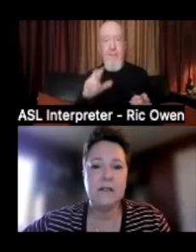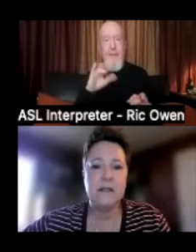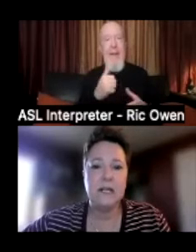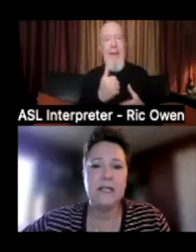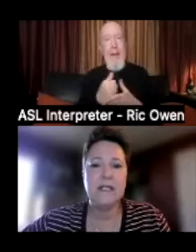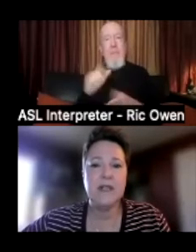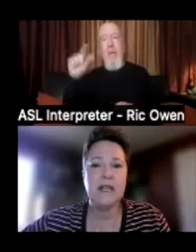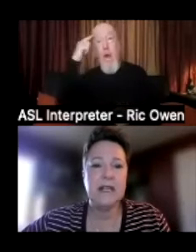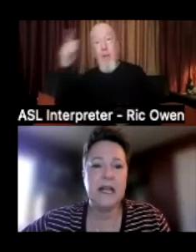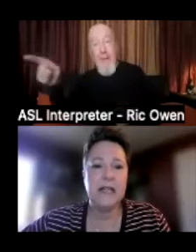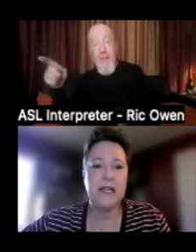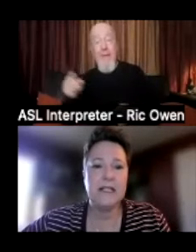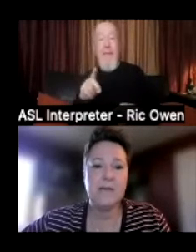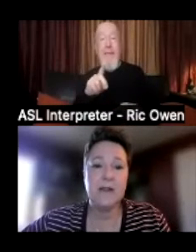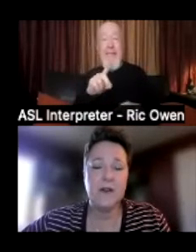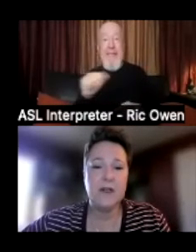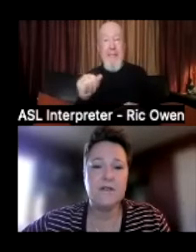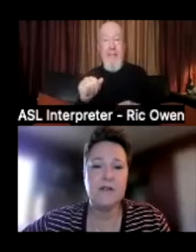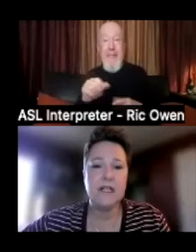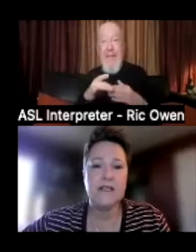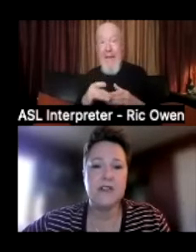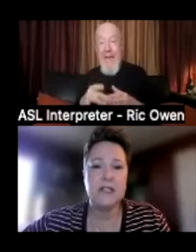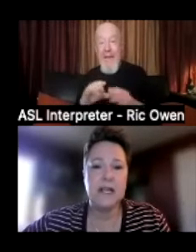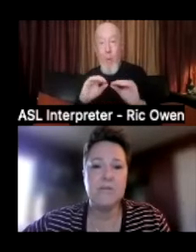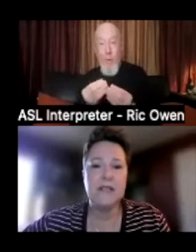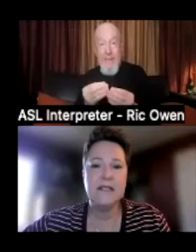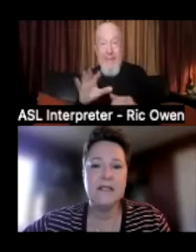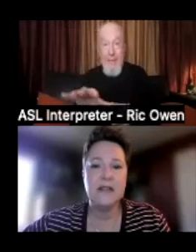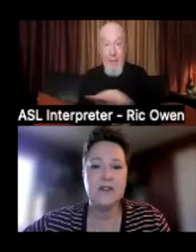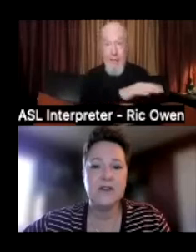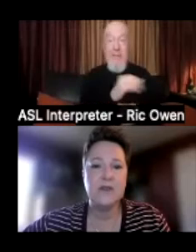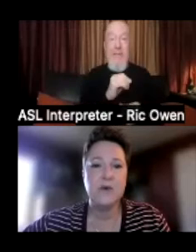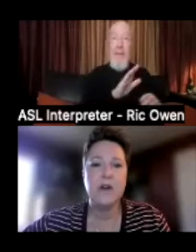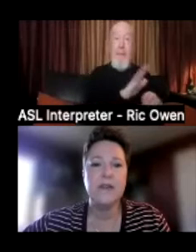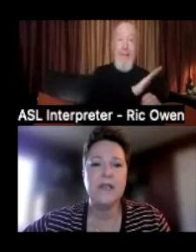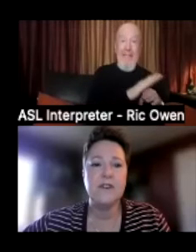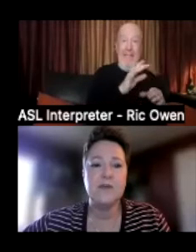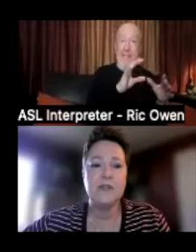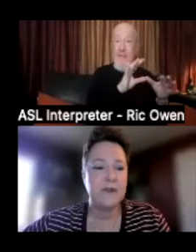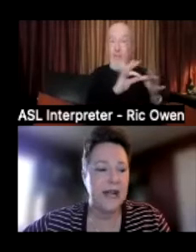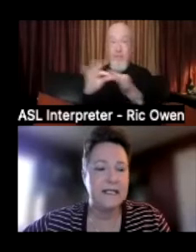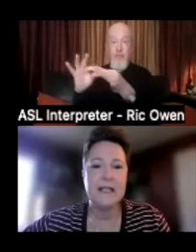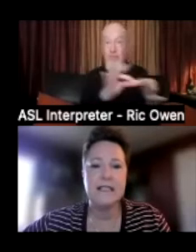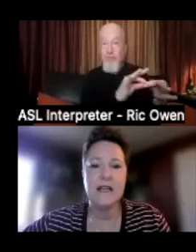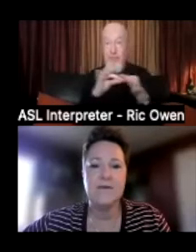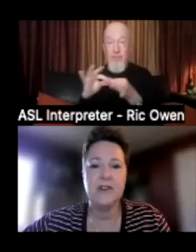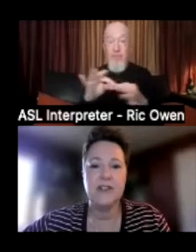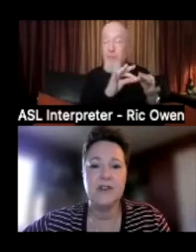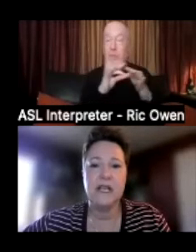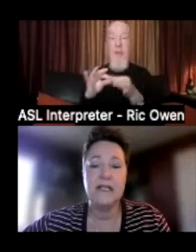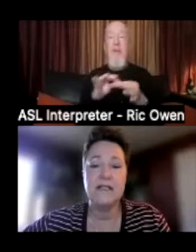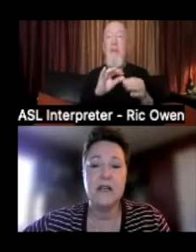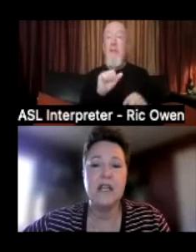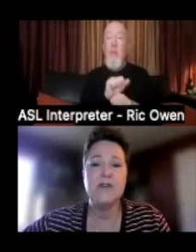government, disability-led and disability-focused organizations, and business sectors to work with individuals with access and